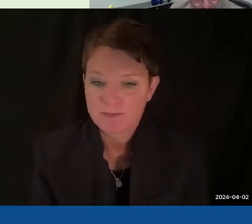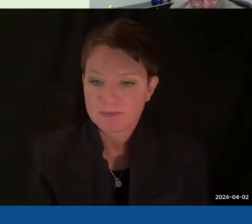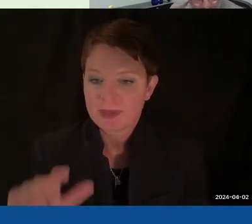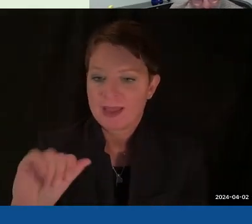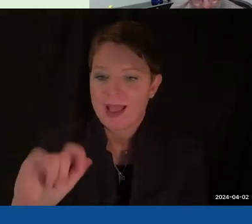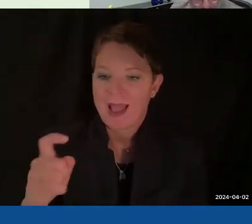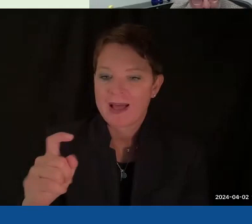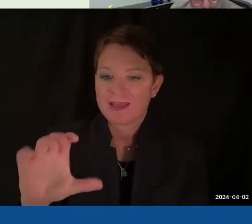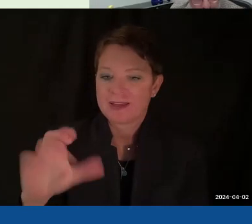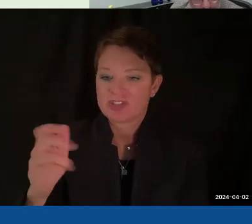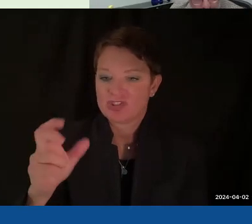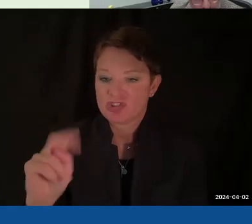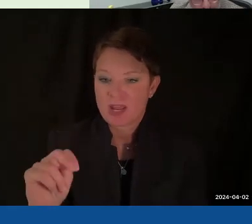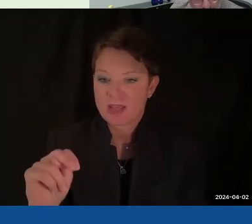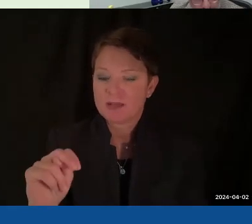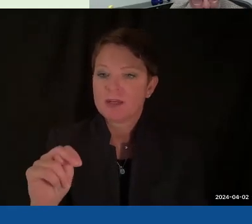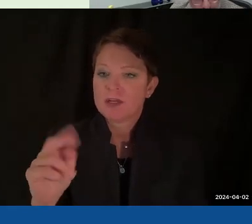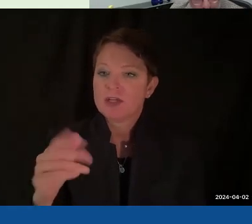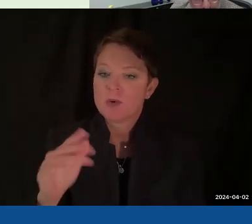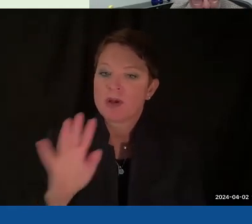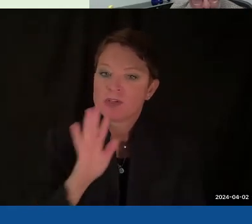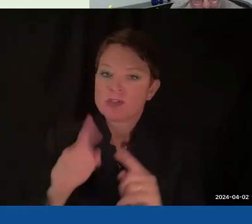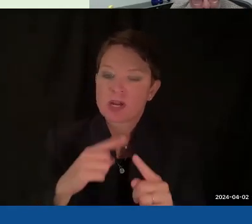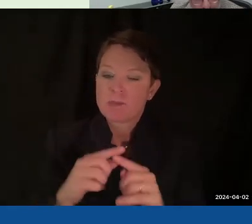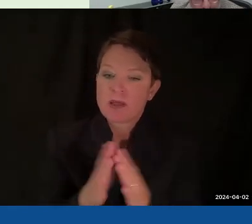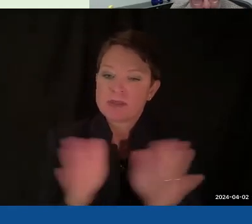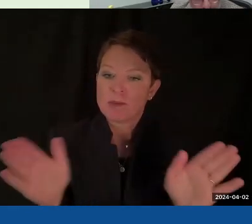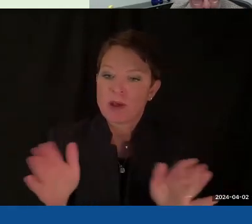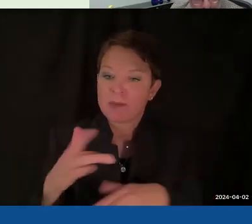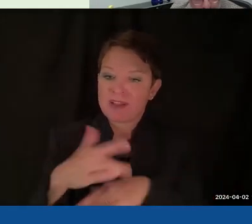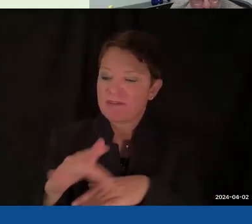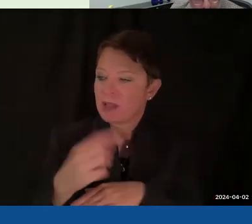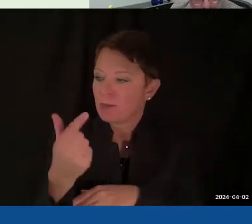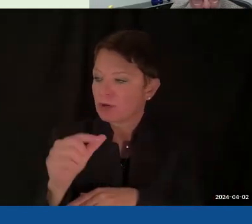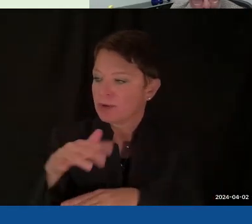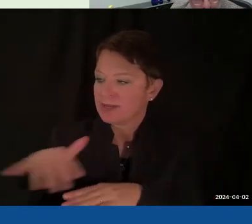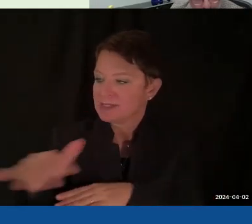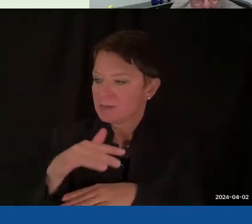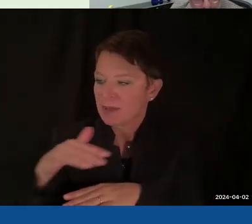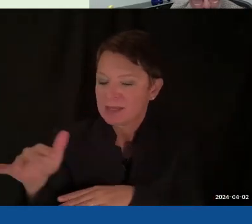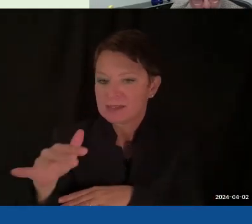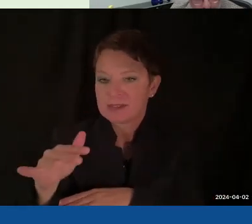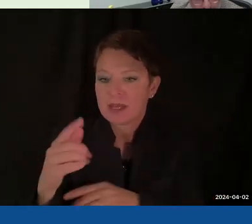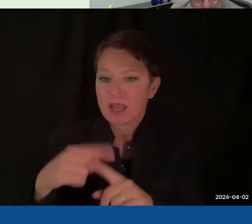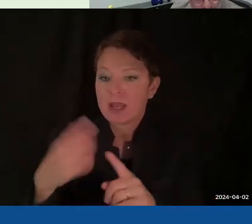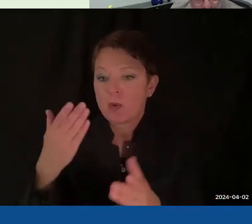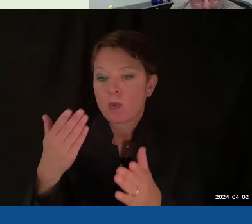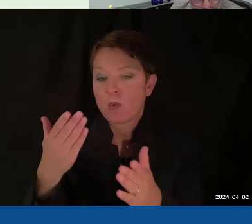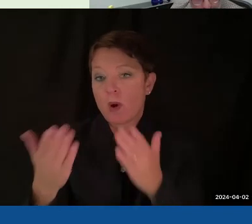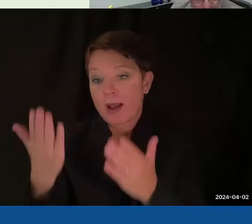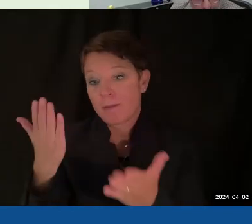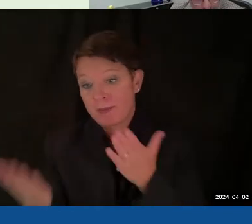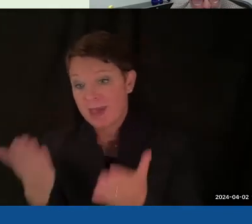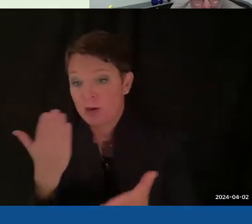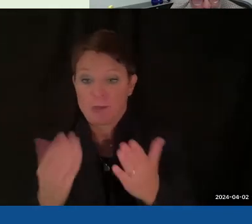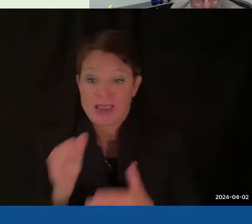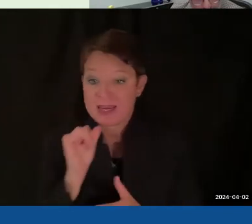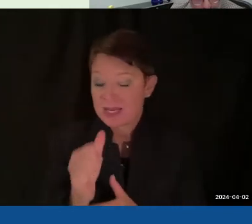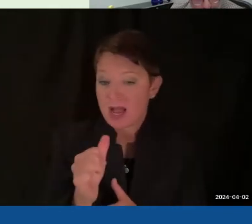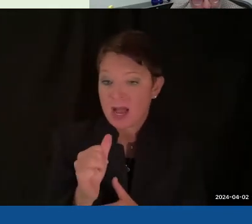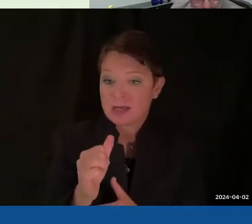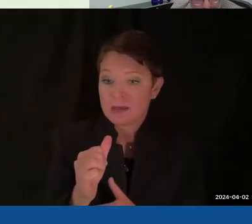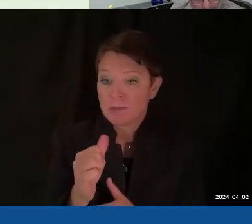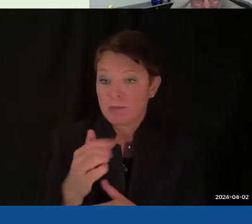Alex Chan, do you want to speak to the publicly available green space or the green space and why it may or may not be able to be